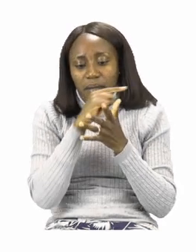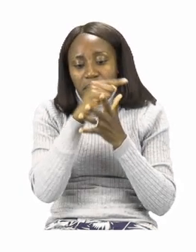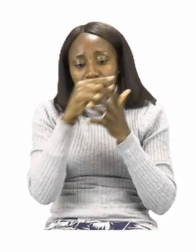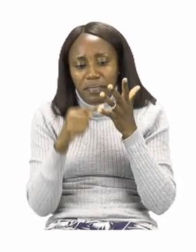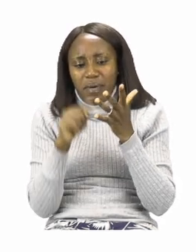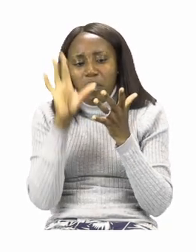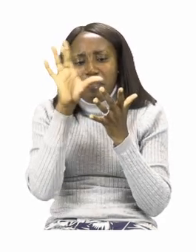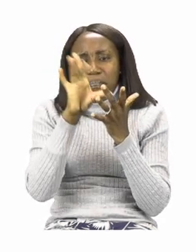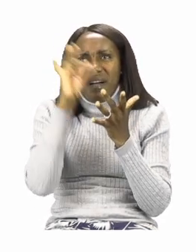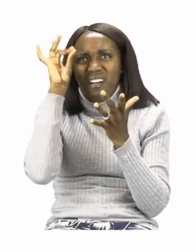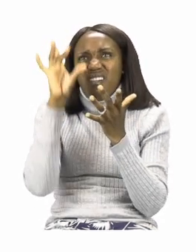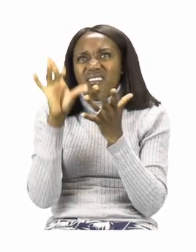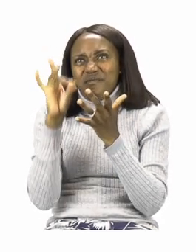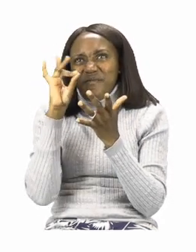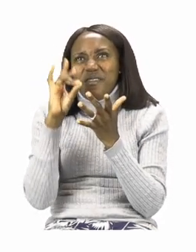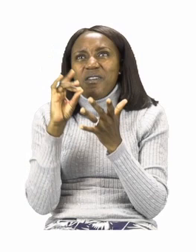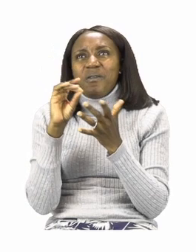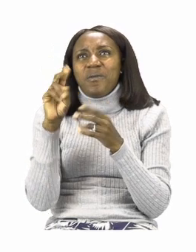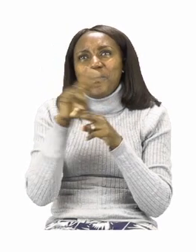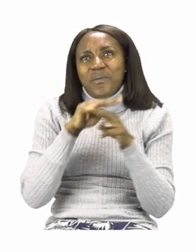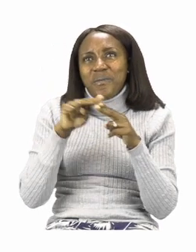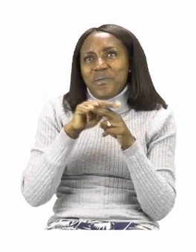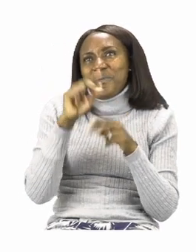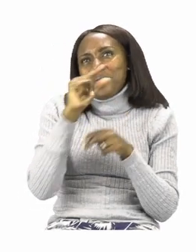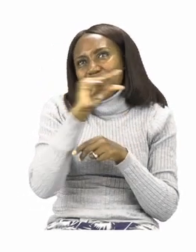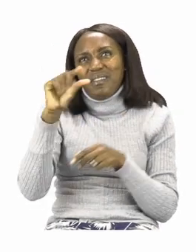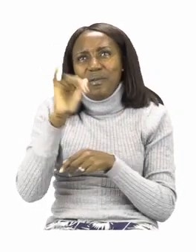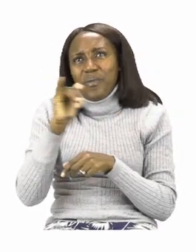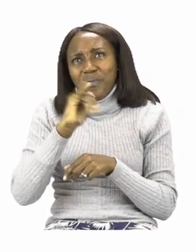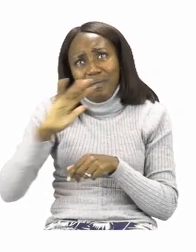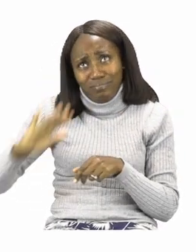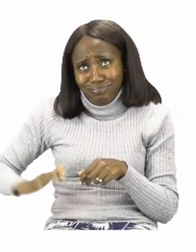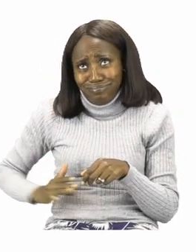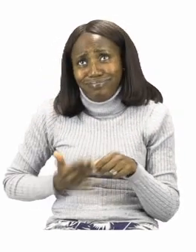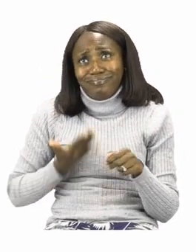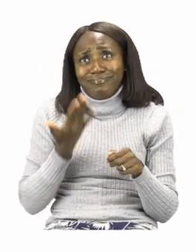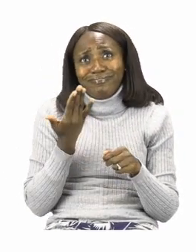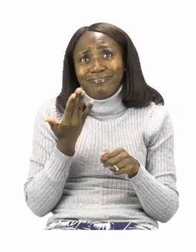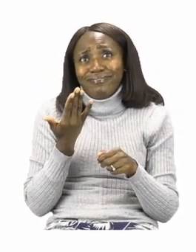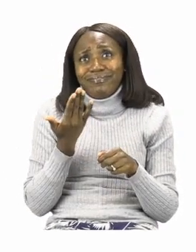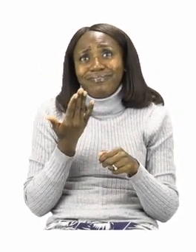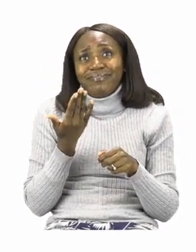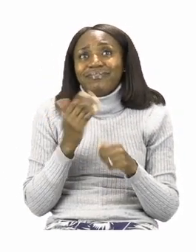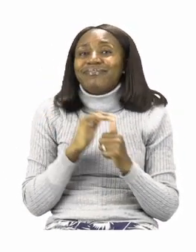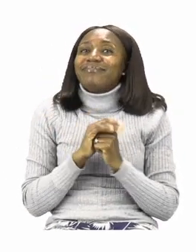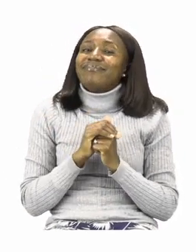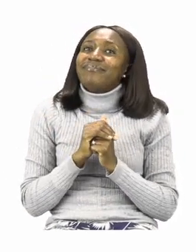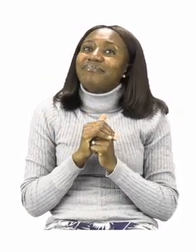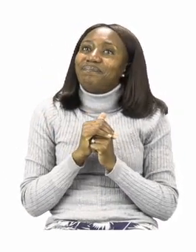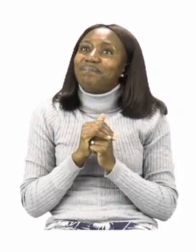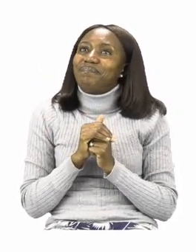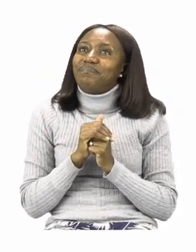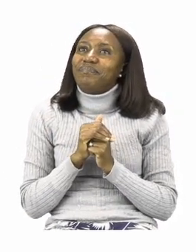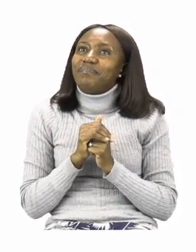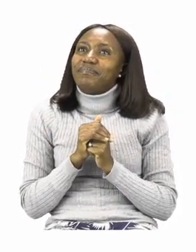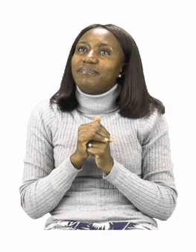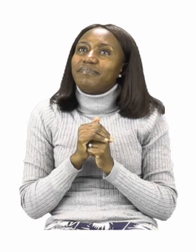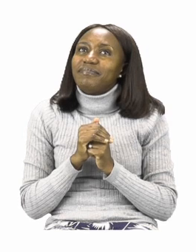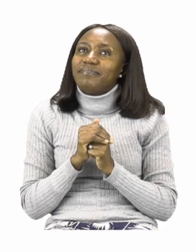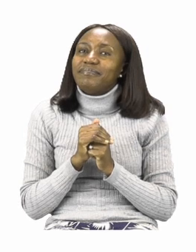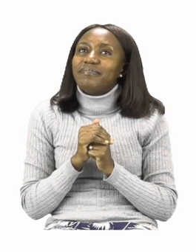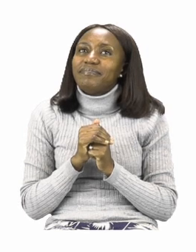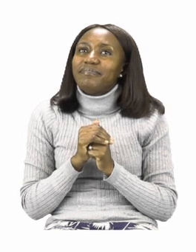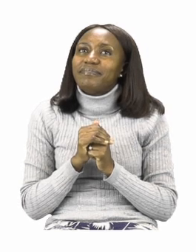choose which one you want to use in the words where there are two